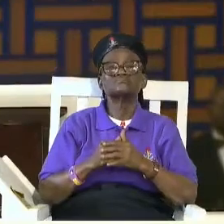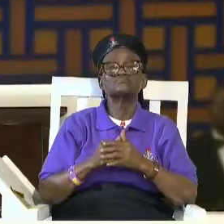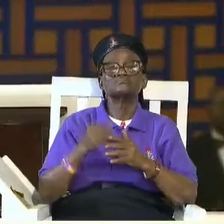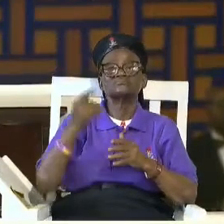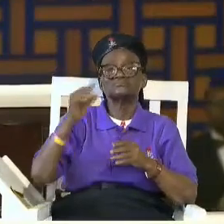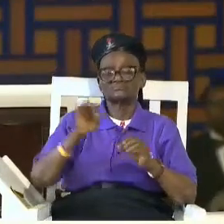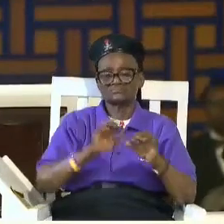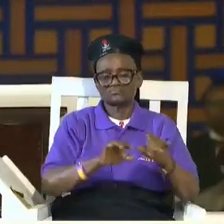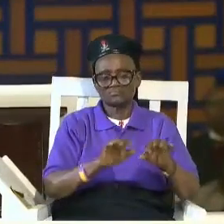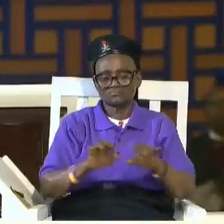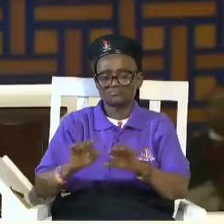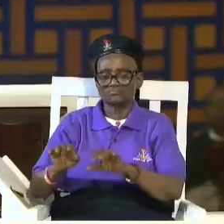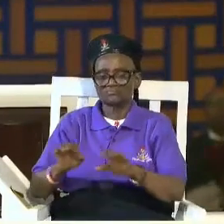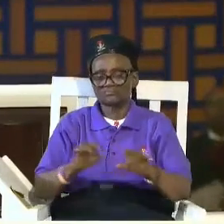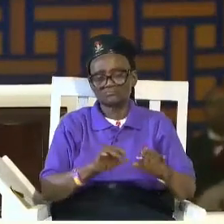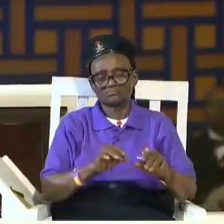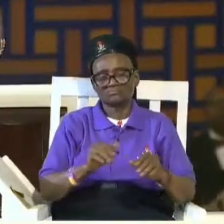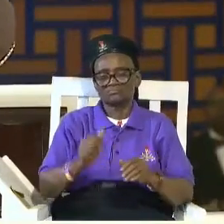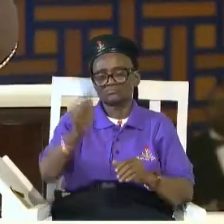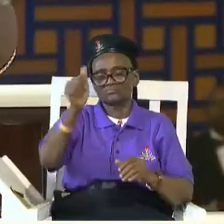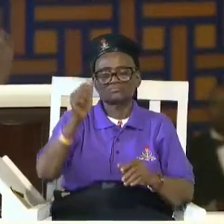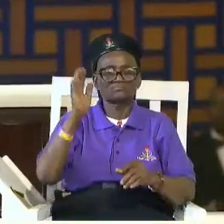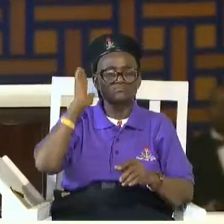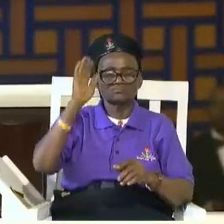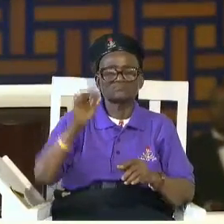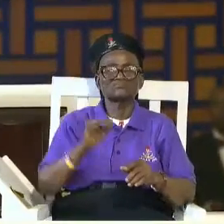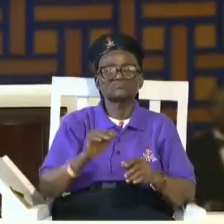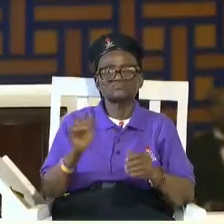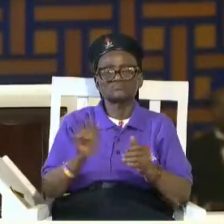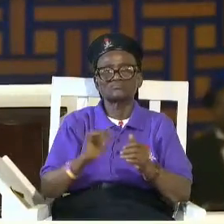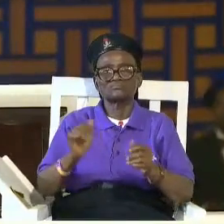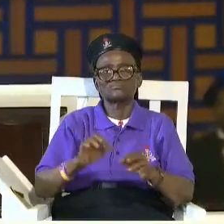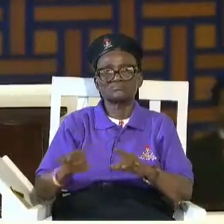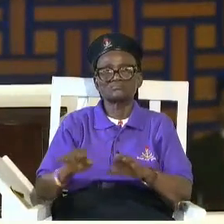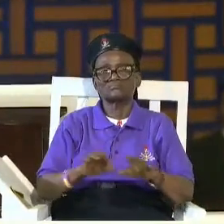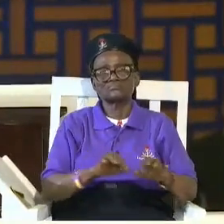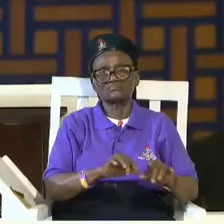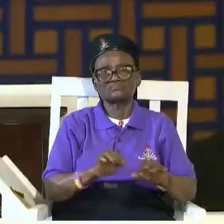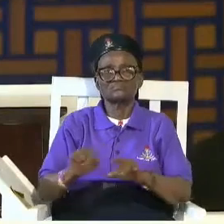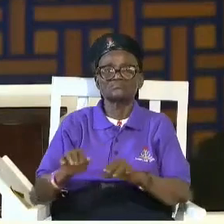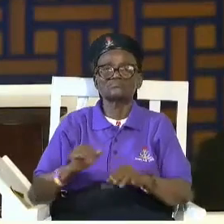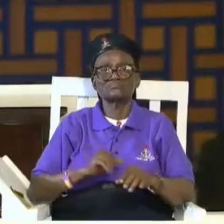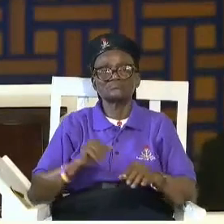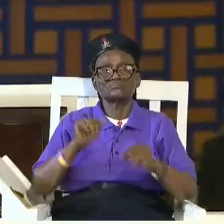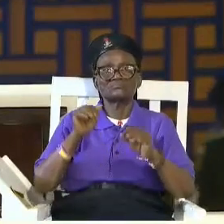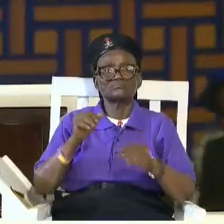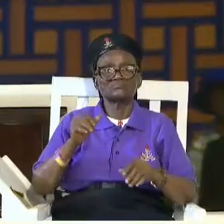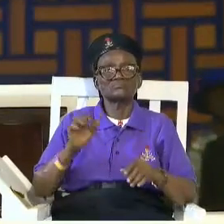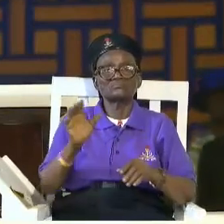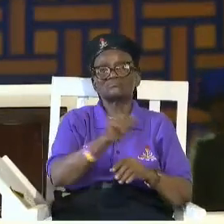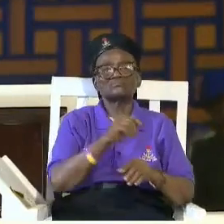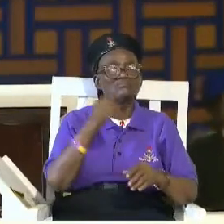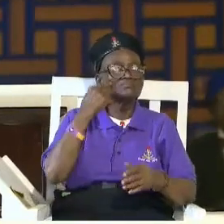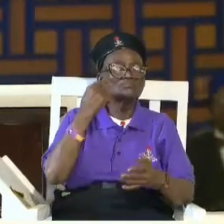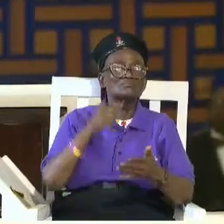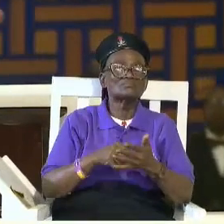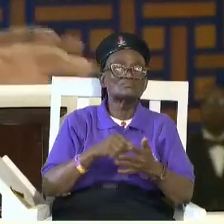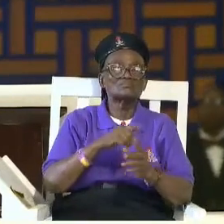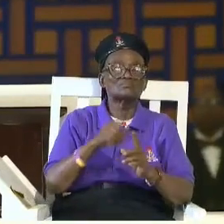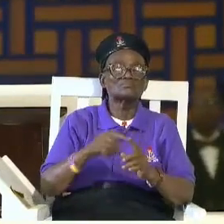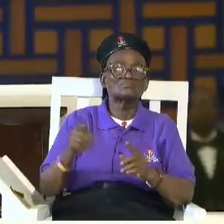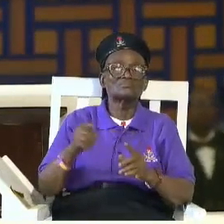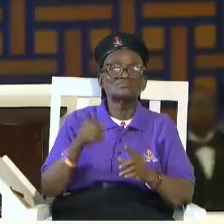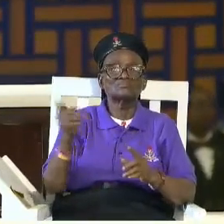organist will play his organ. I can clap, I can. Now, take note, when you begin to do